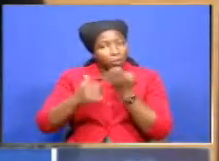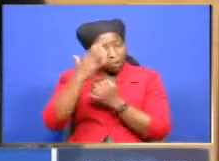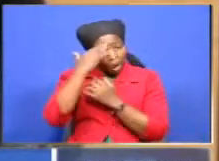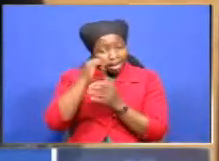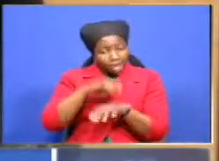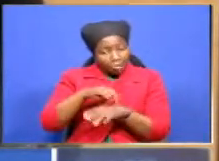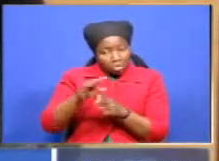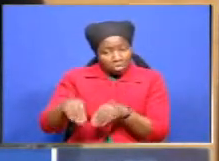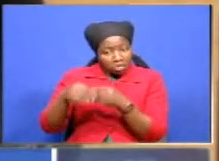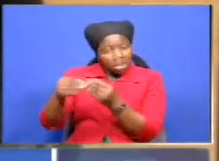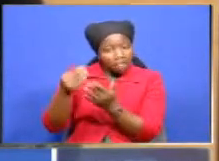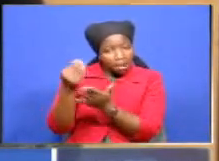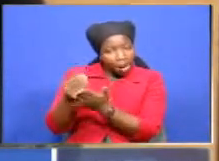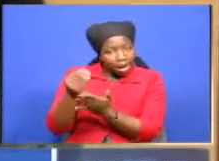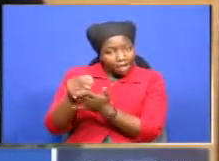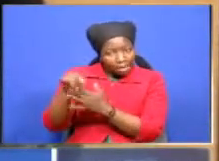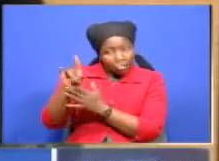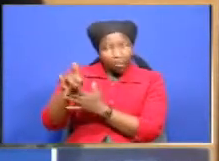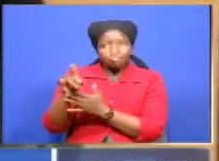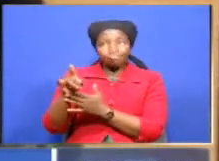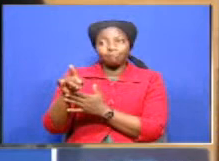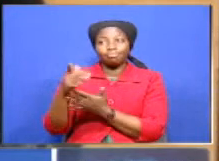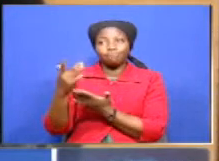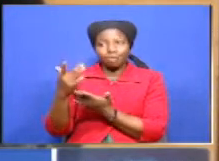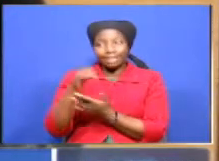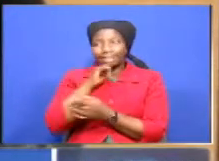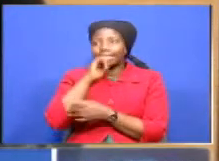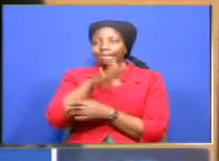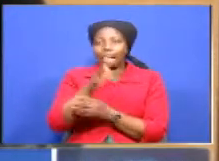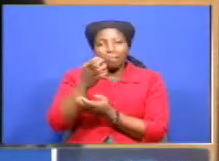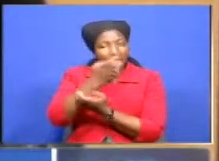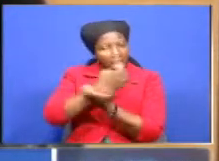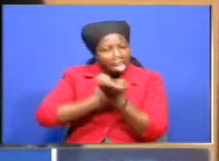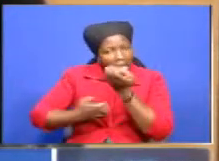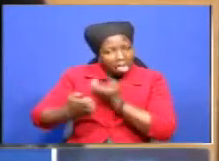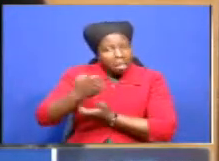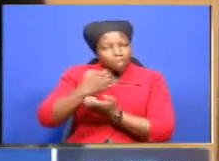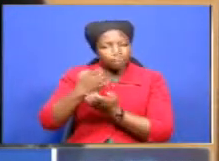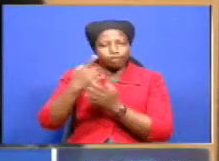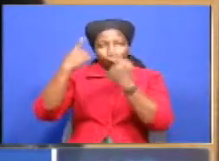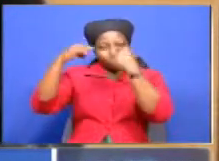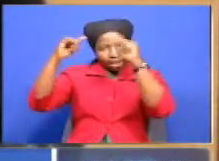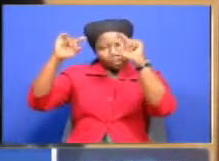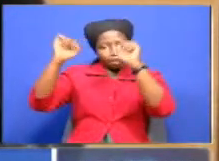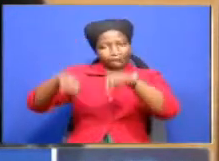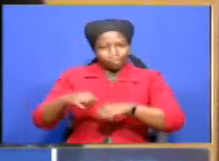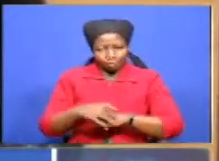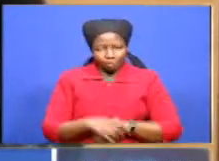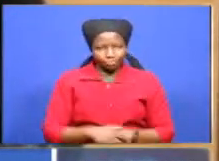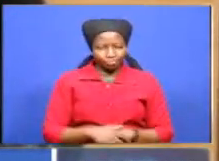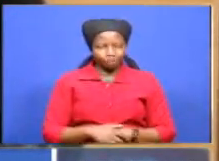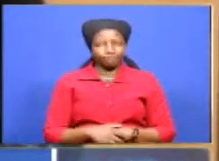money, the informal, the slum economy is going to thrive.